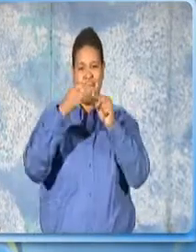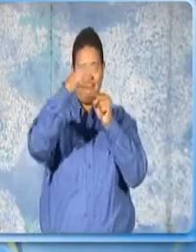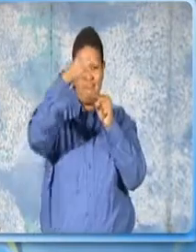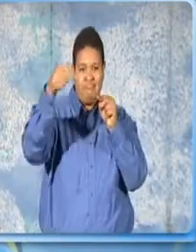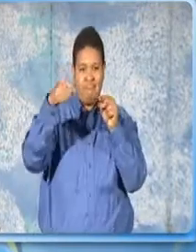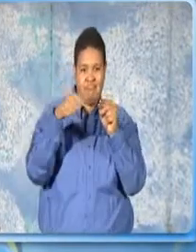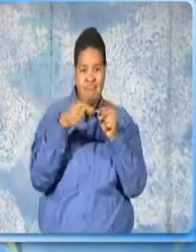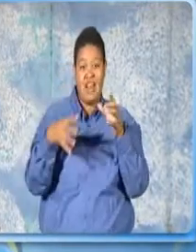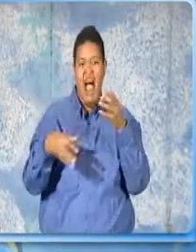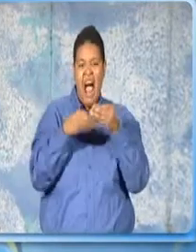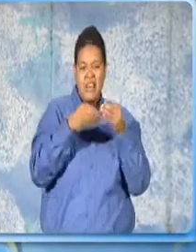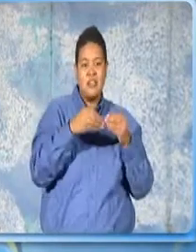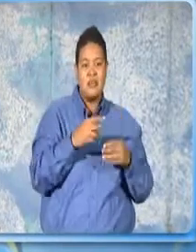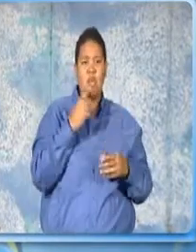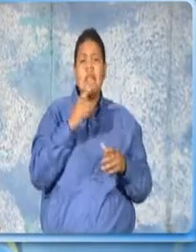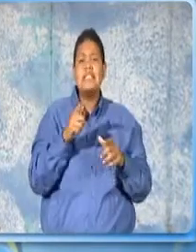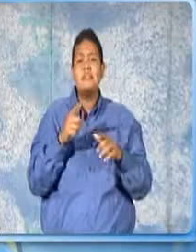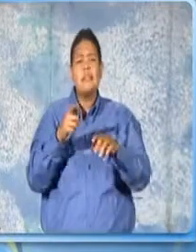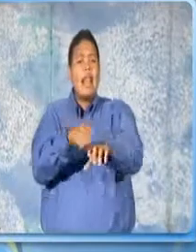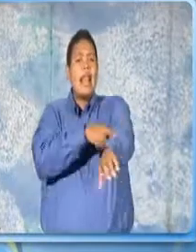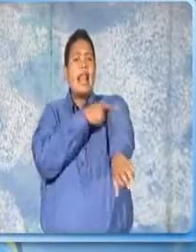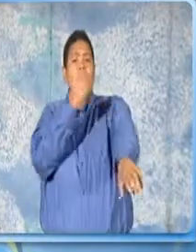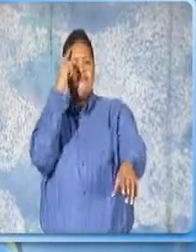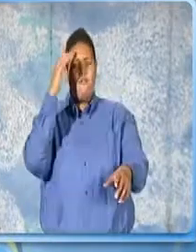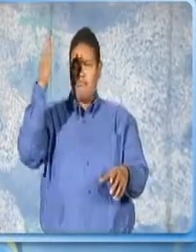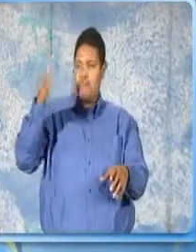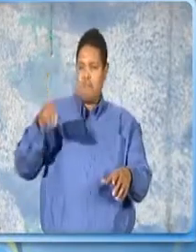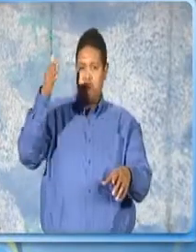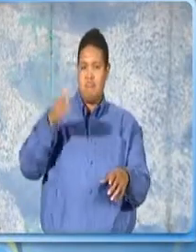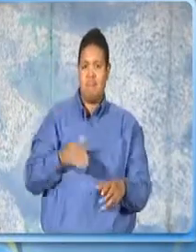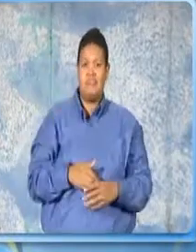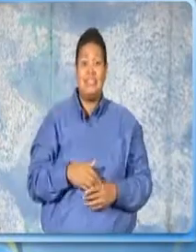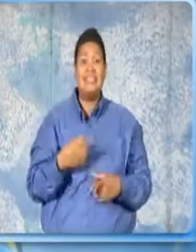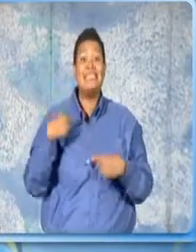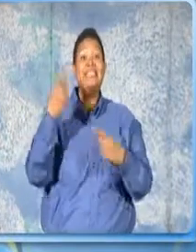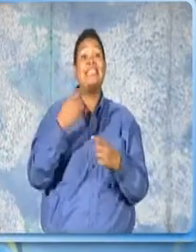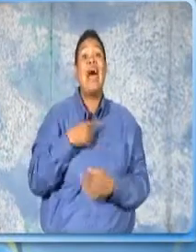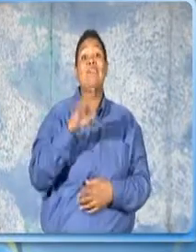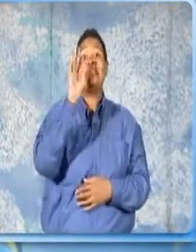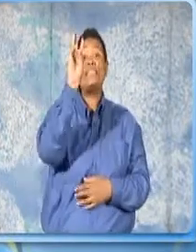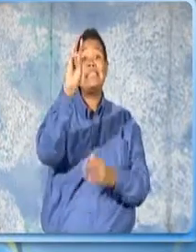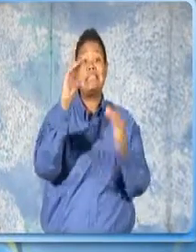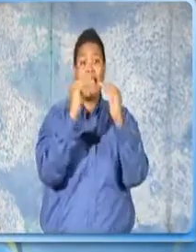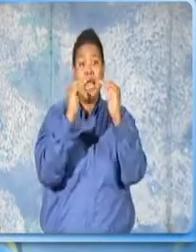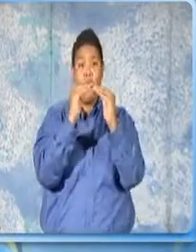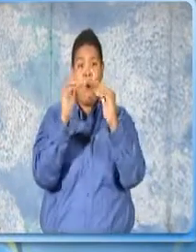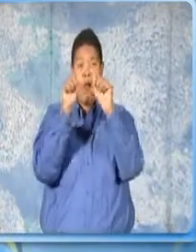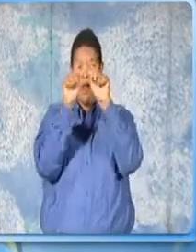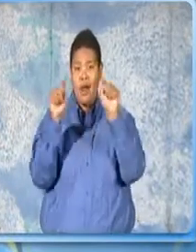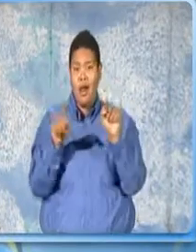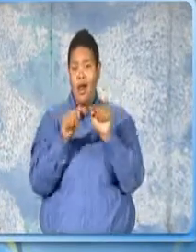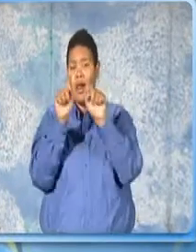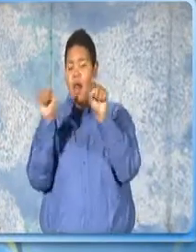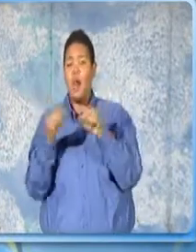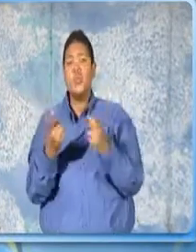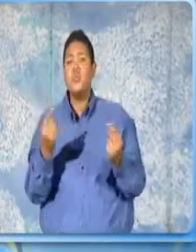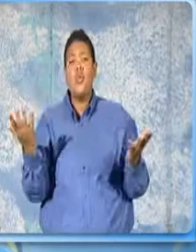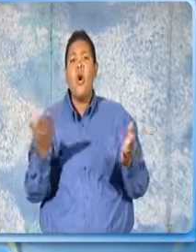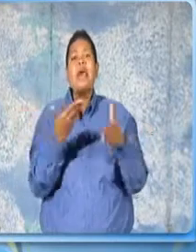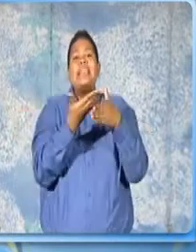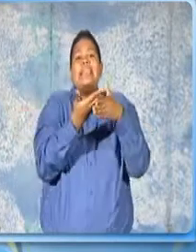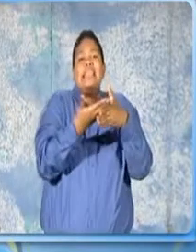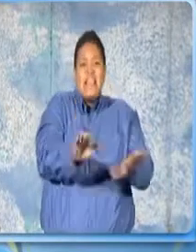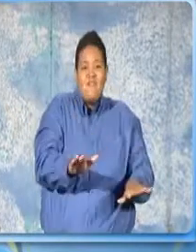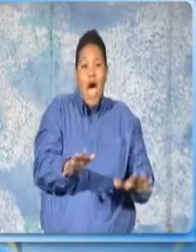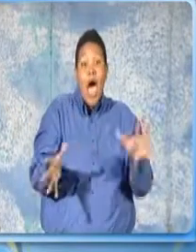What is the length of an edge? Since there are 6 equal faces, we first divide the total